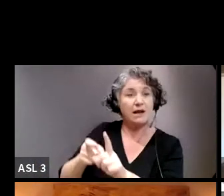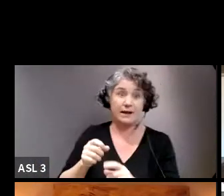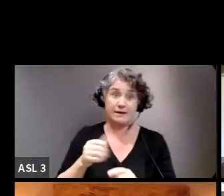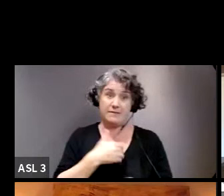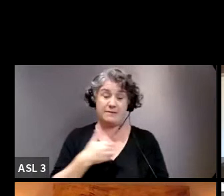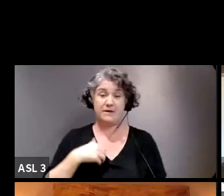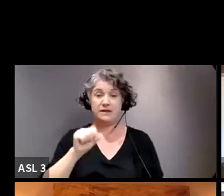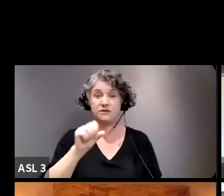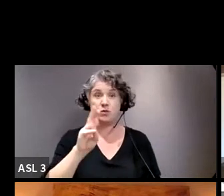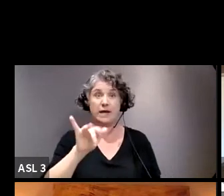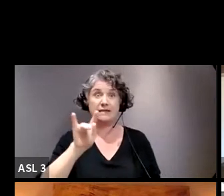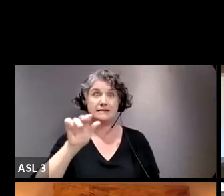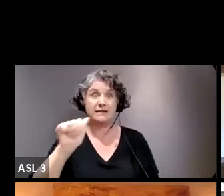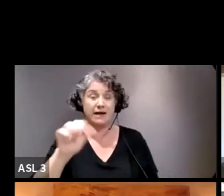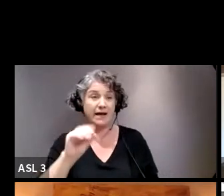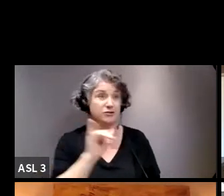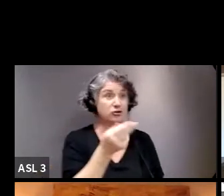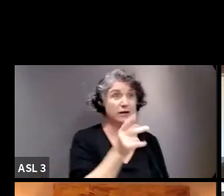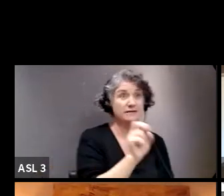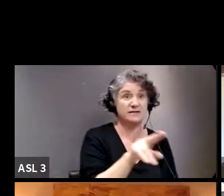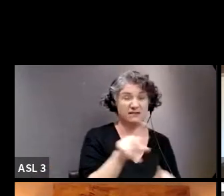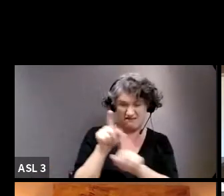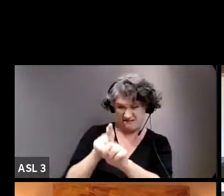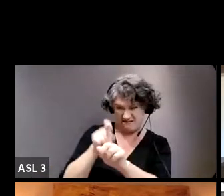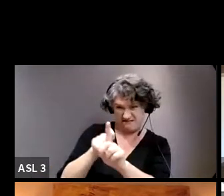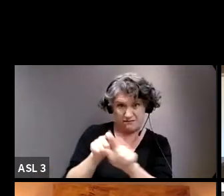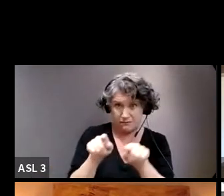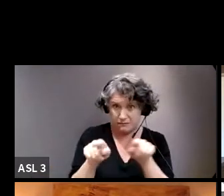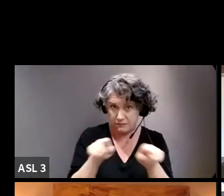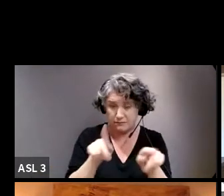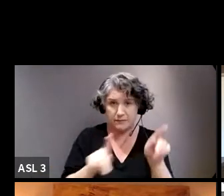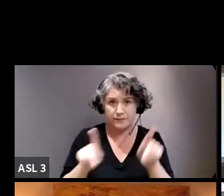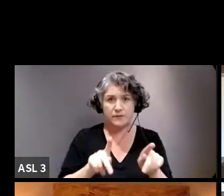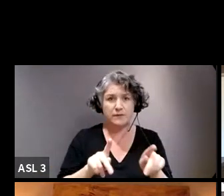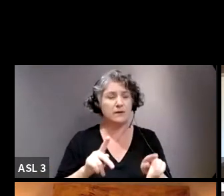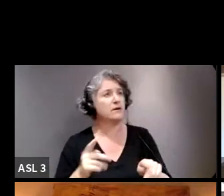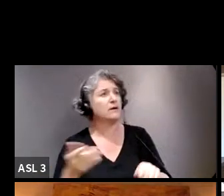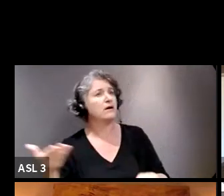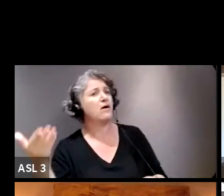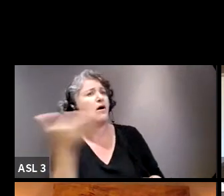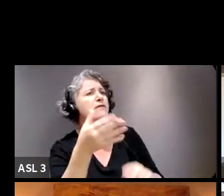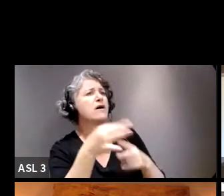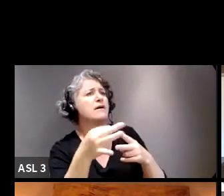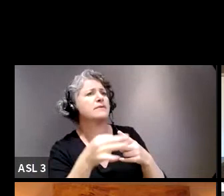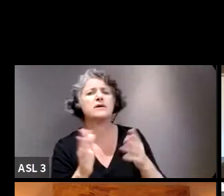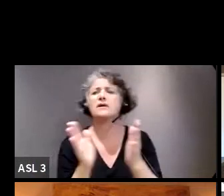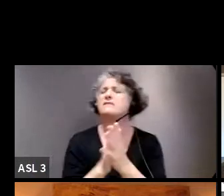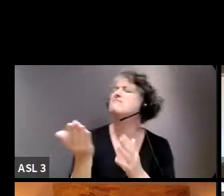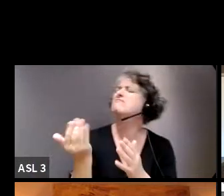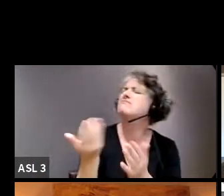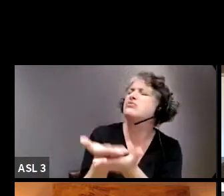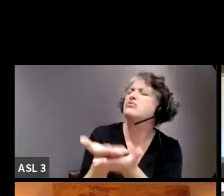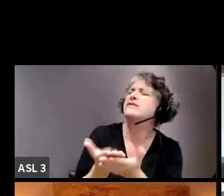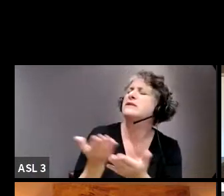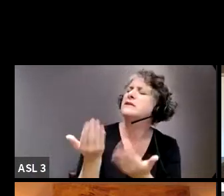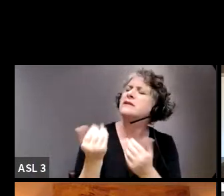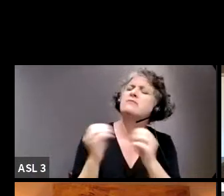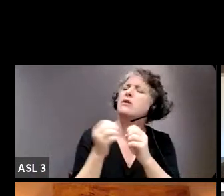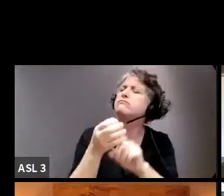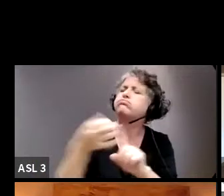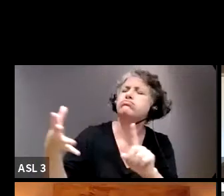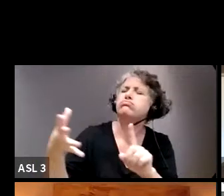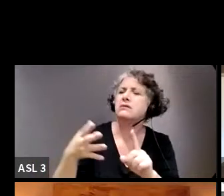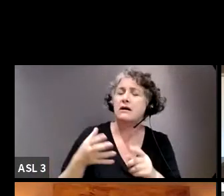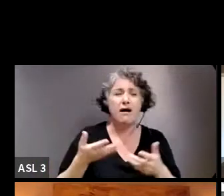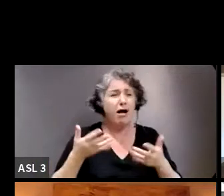member johnson did today who call for um alternatives and you ask for the details for ready-made